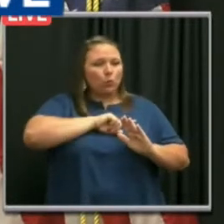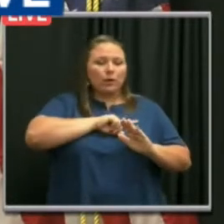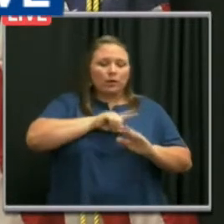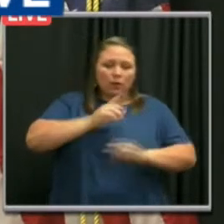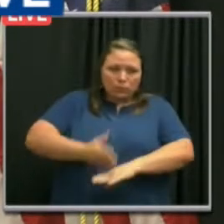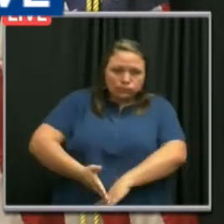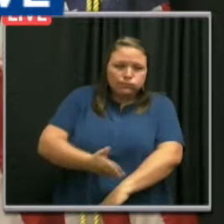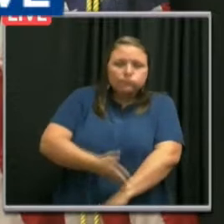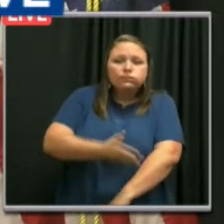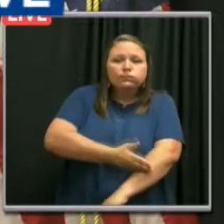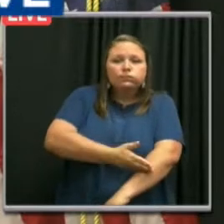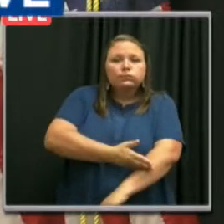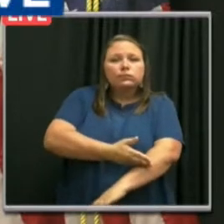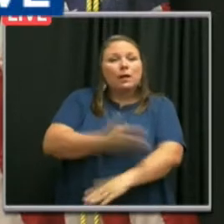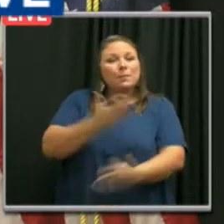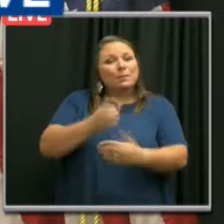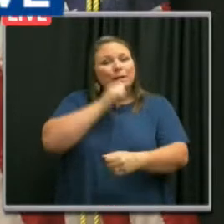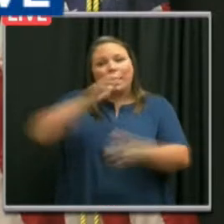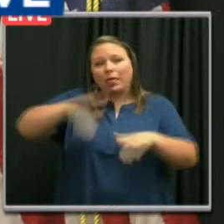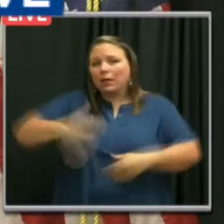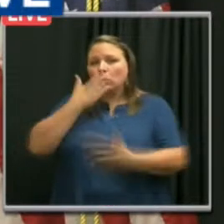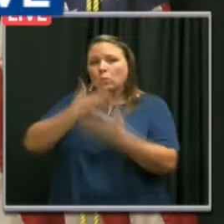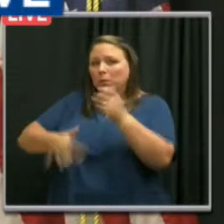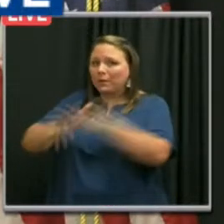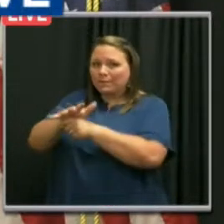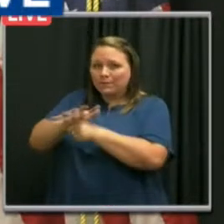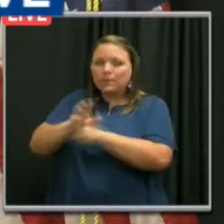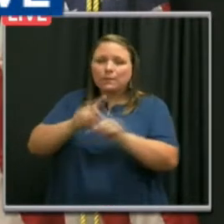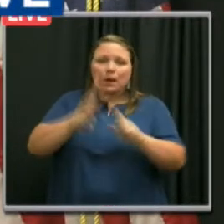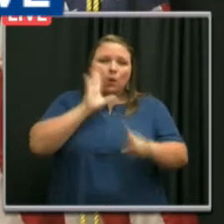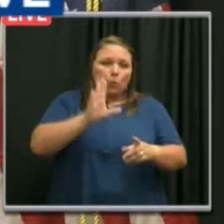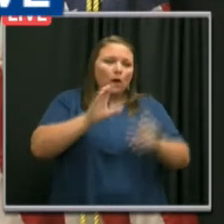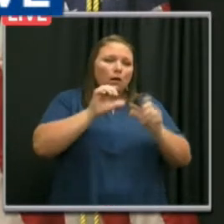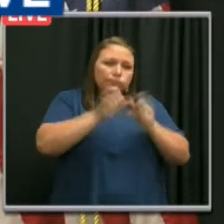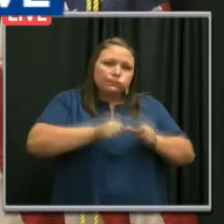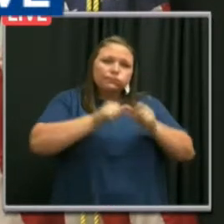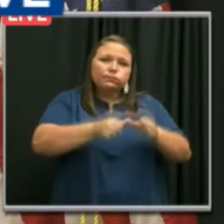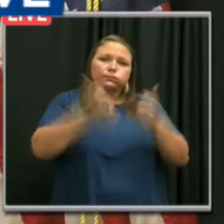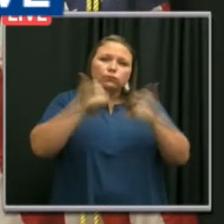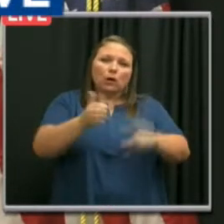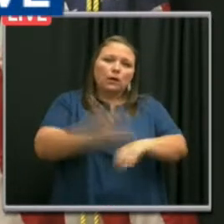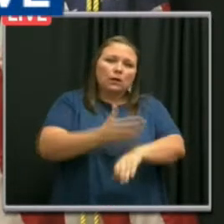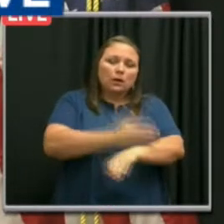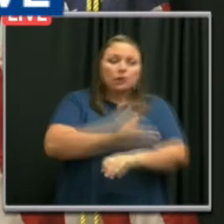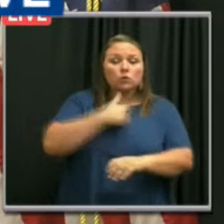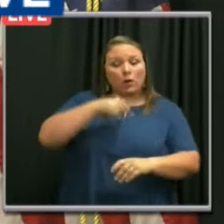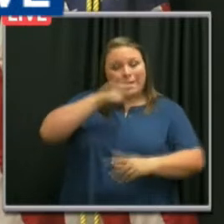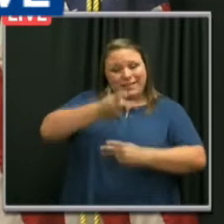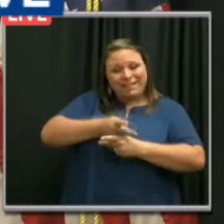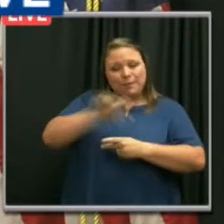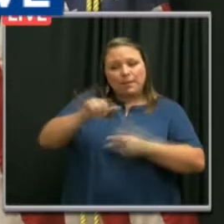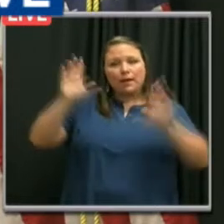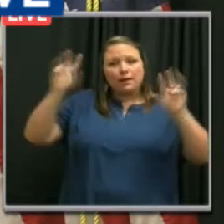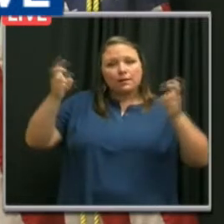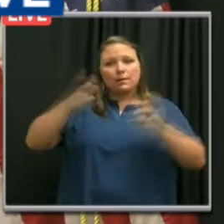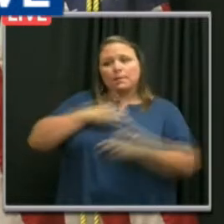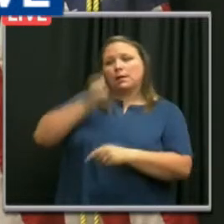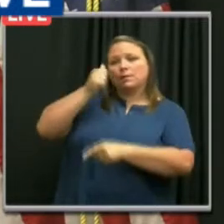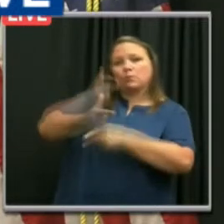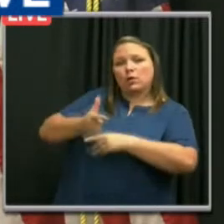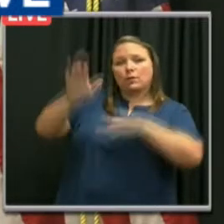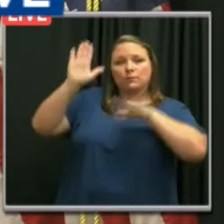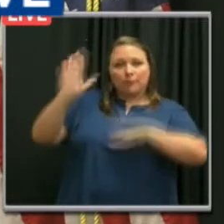but not good enough. And so, again, in keeping with my brother's pledge that we talked about last week,